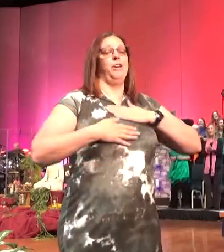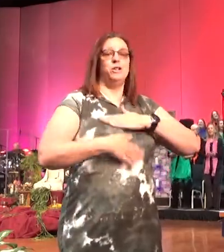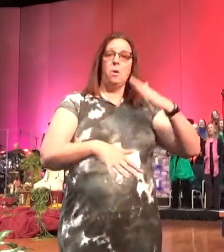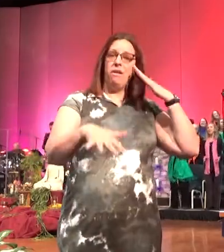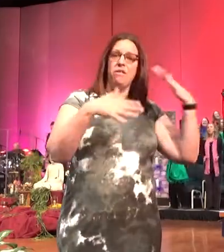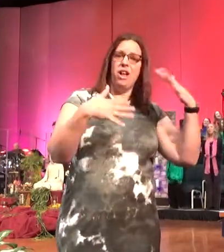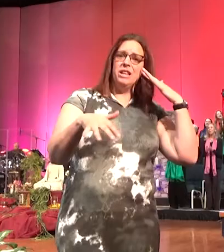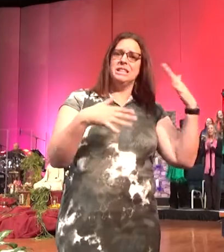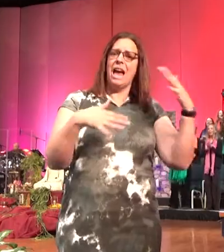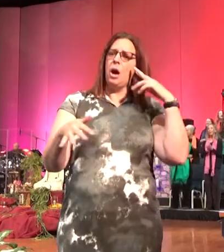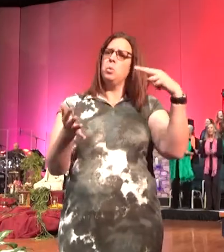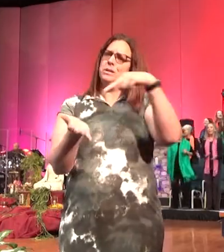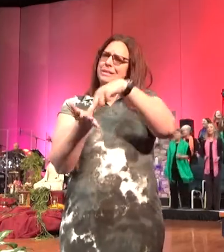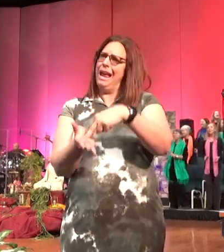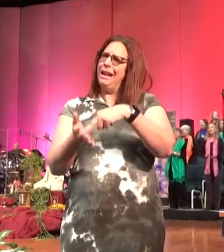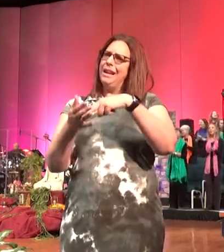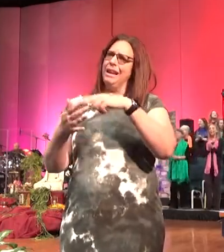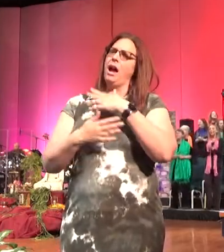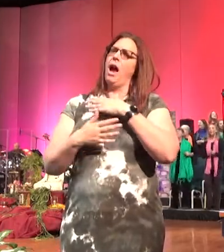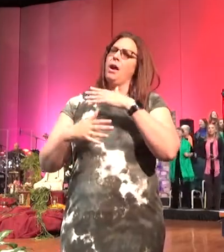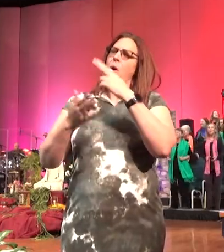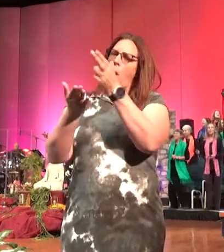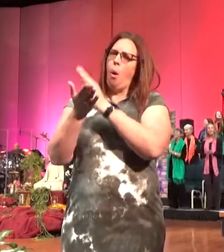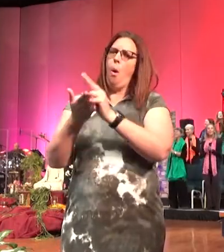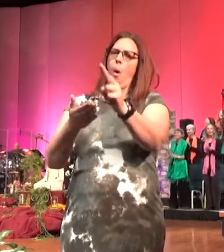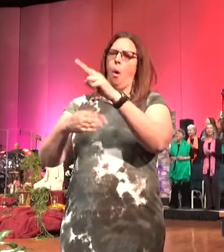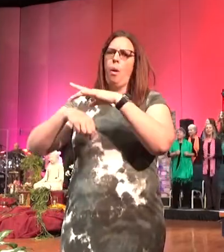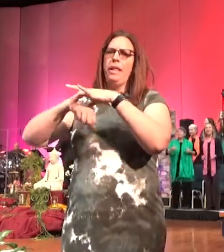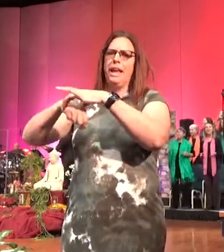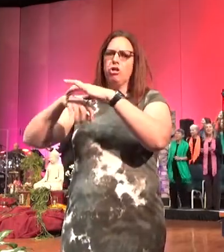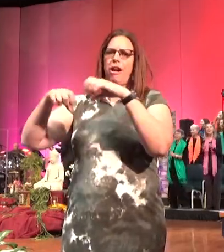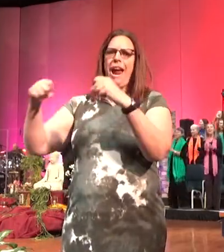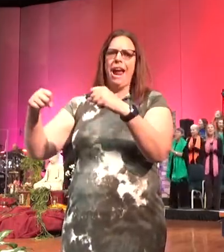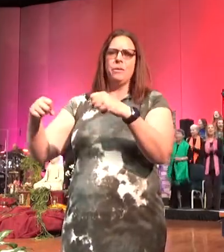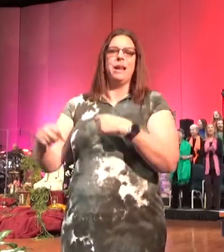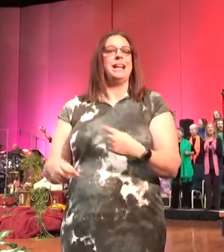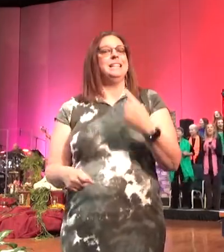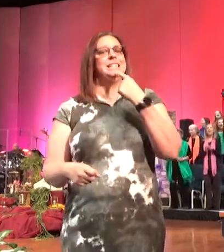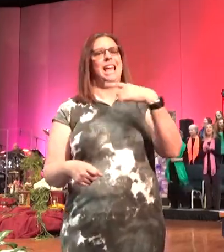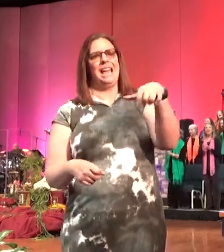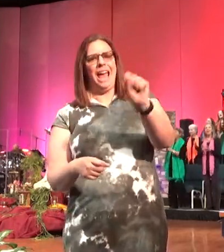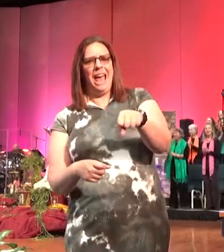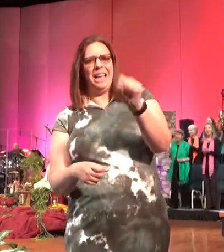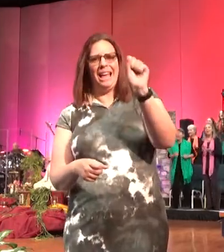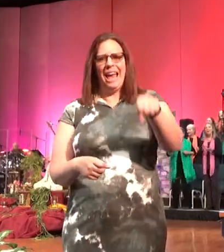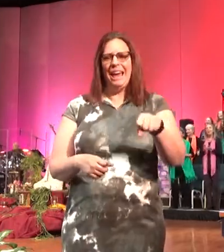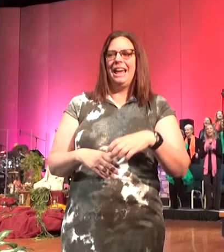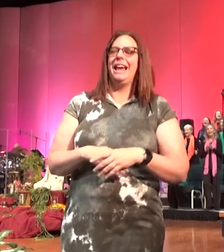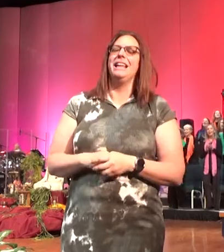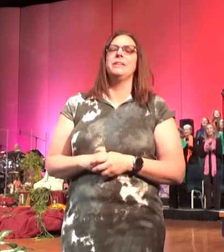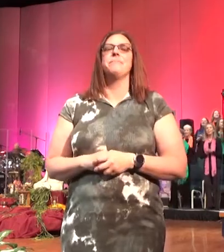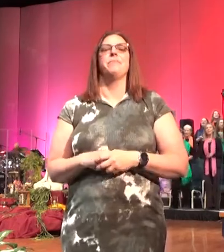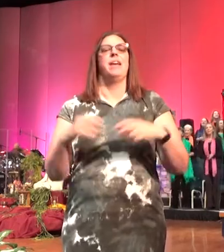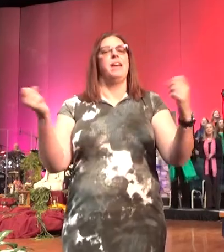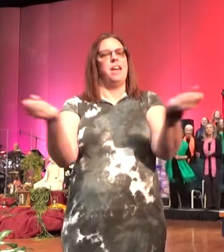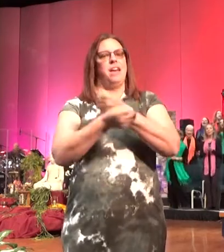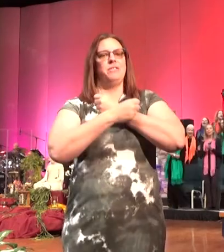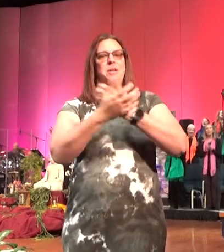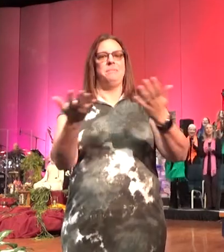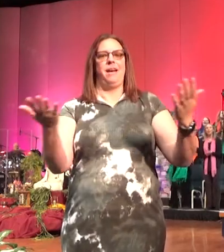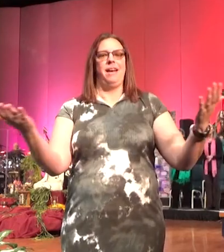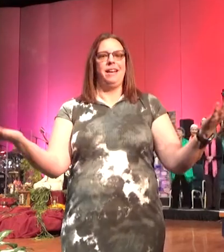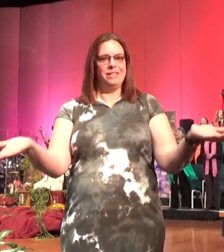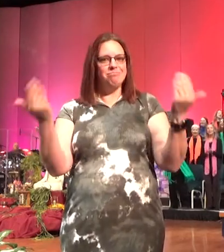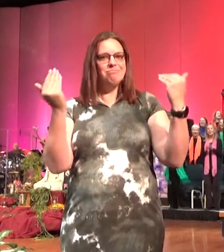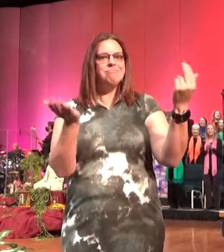holy ground. Let us make a joyful sound and say, hey, hey, hey, hey. Everybody,